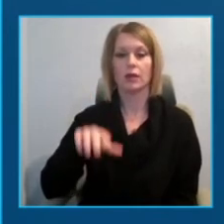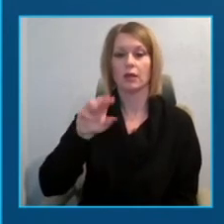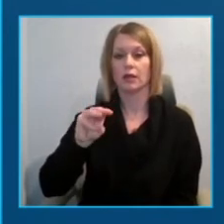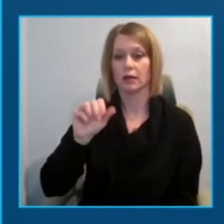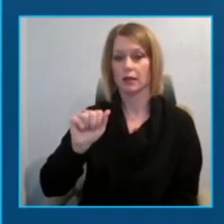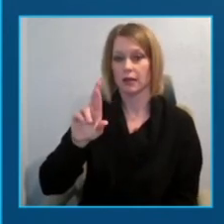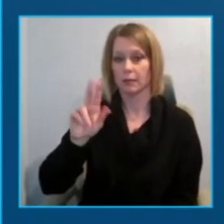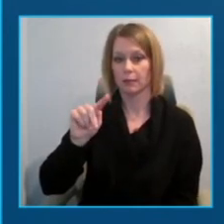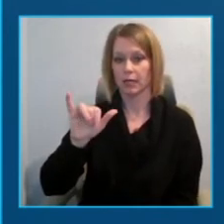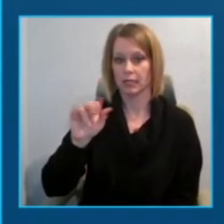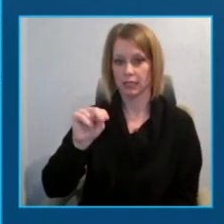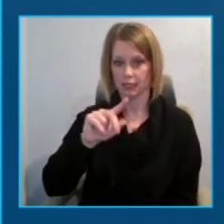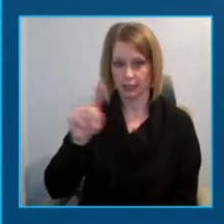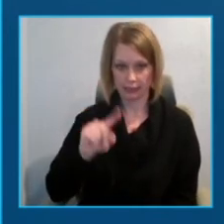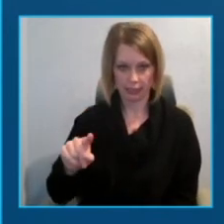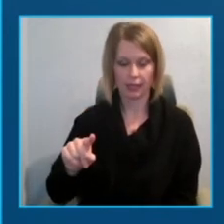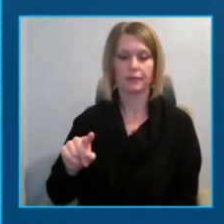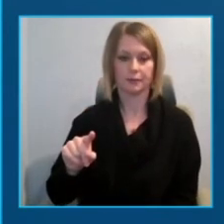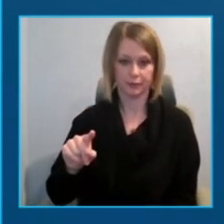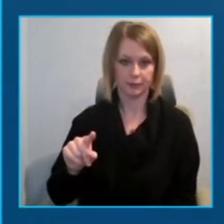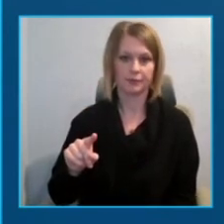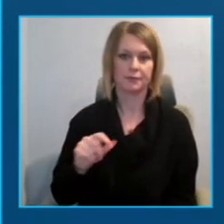Mr. McDonald? Here.